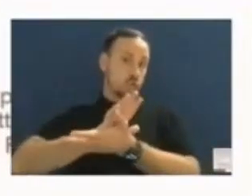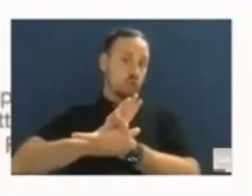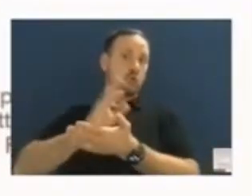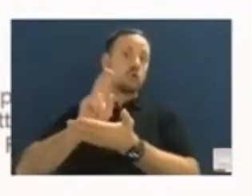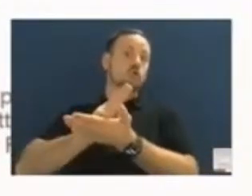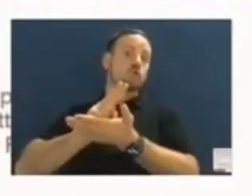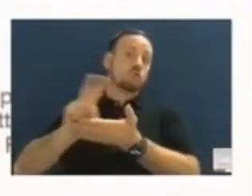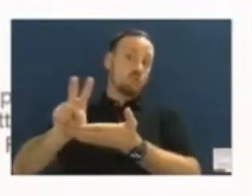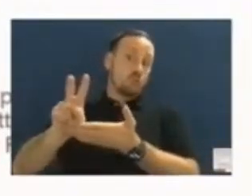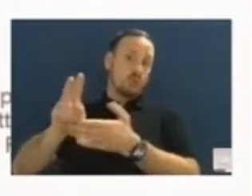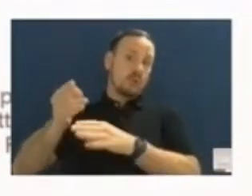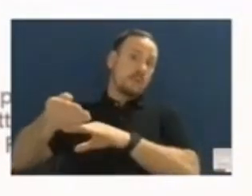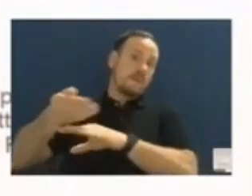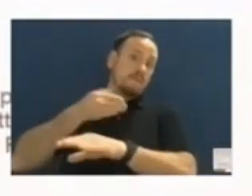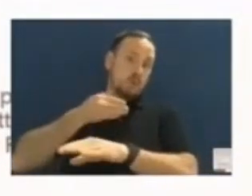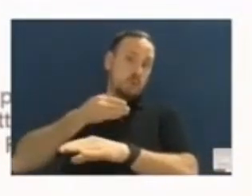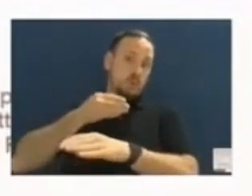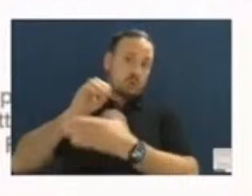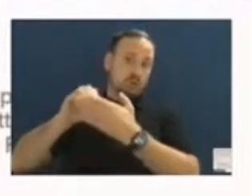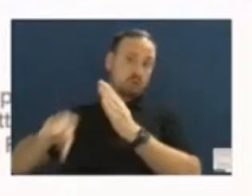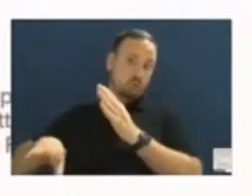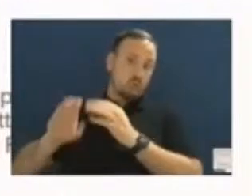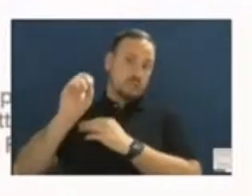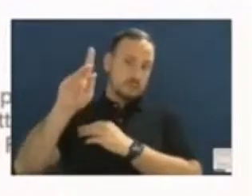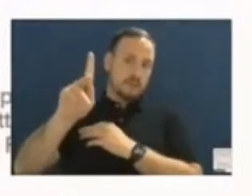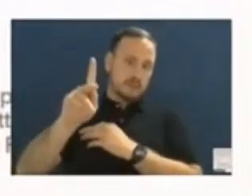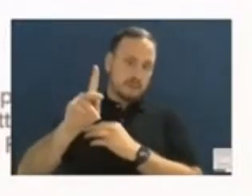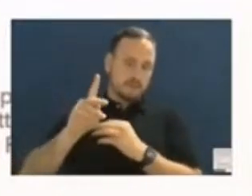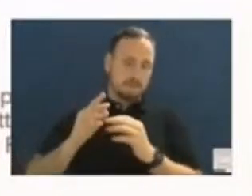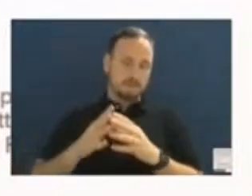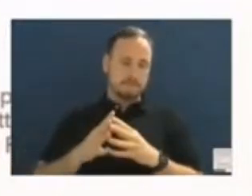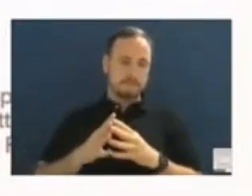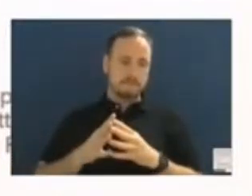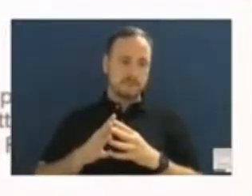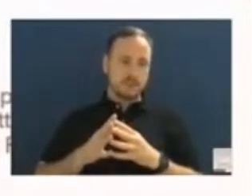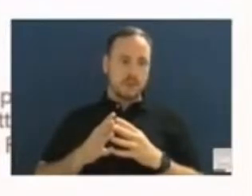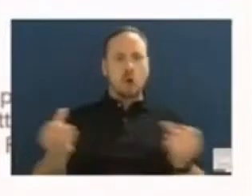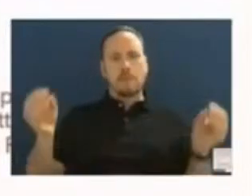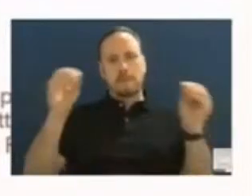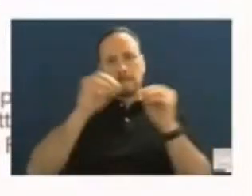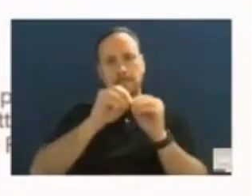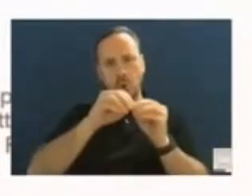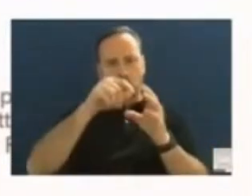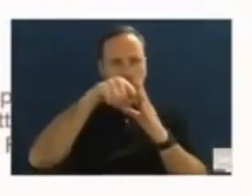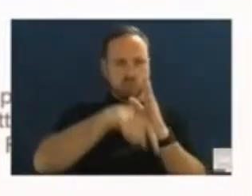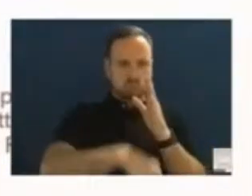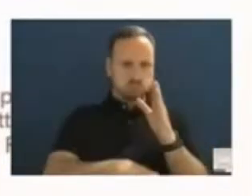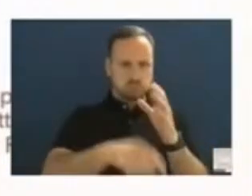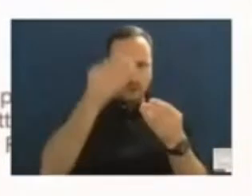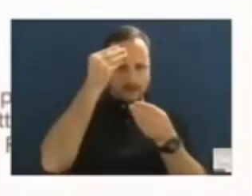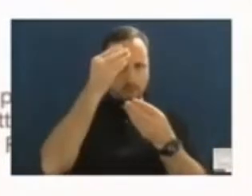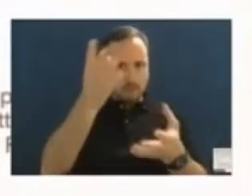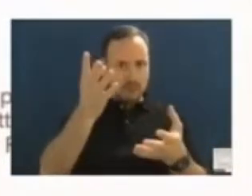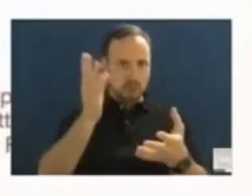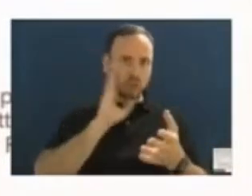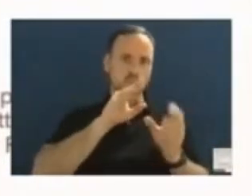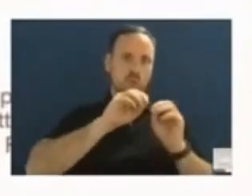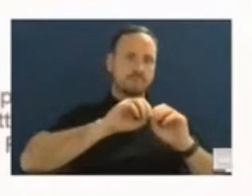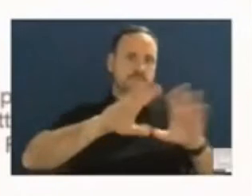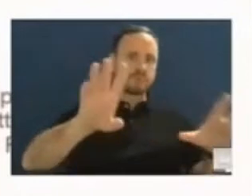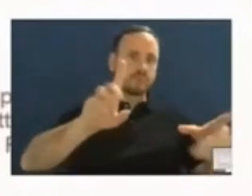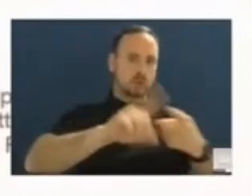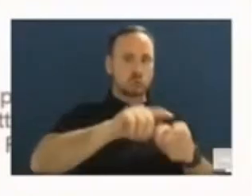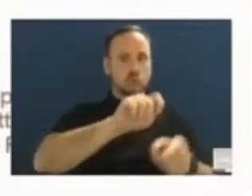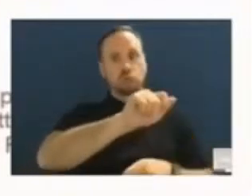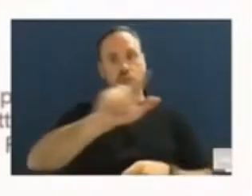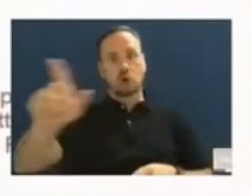Now, detailed information will be sent to all staff tomorrow, and it will go through detail with every type of position group so that each and